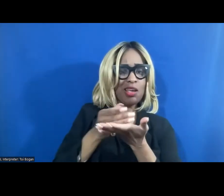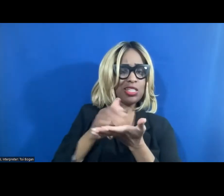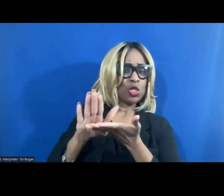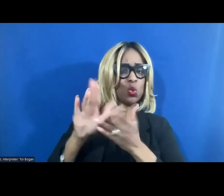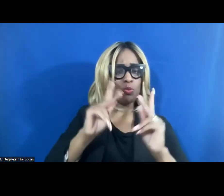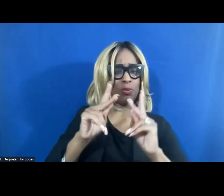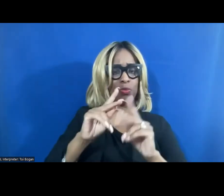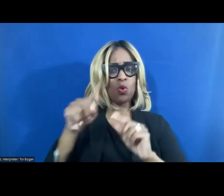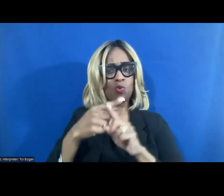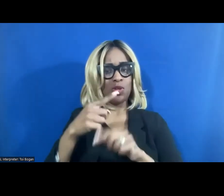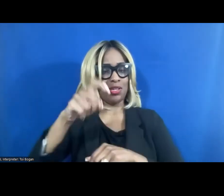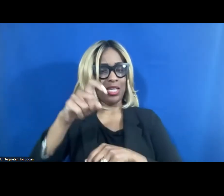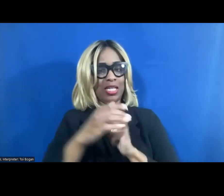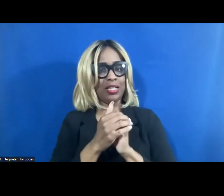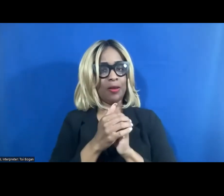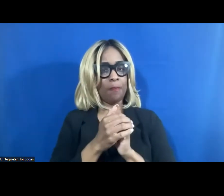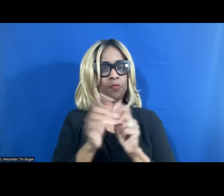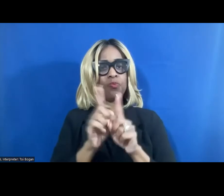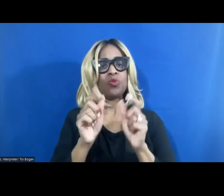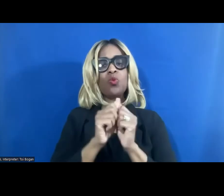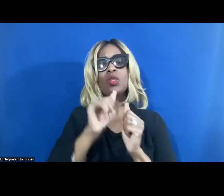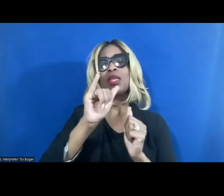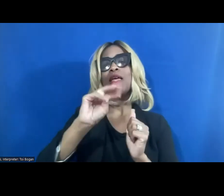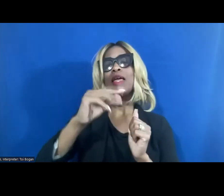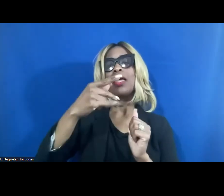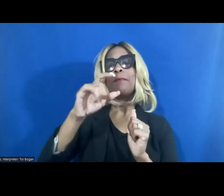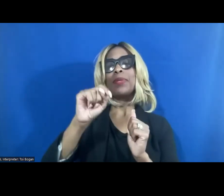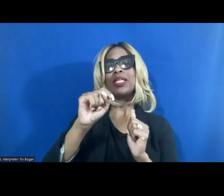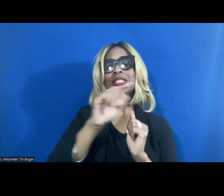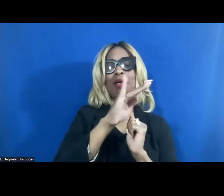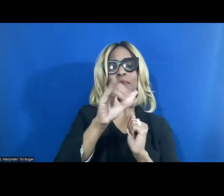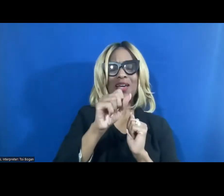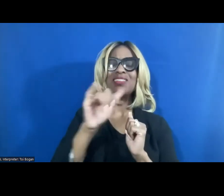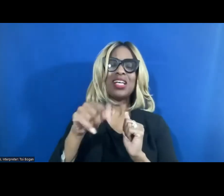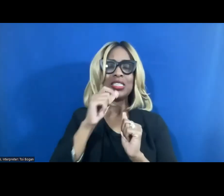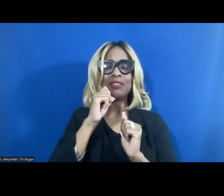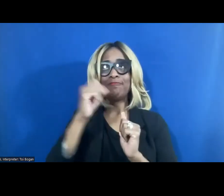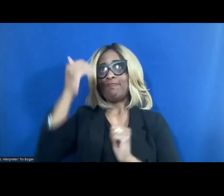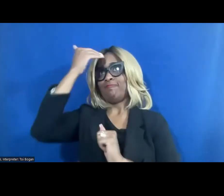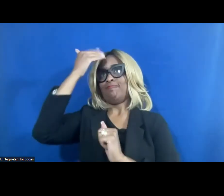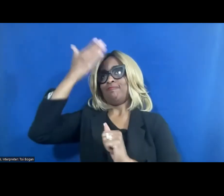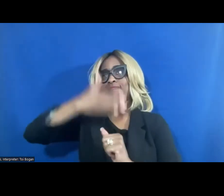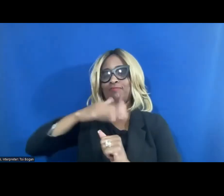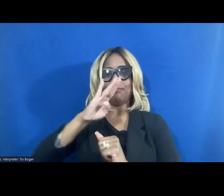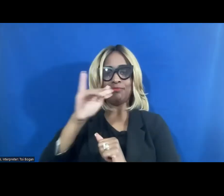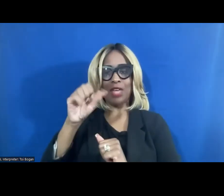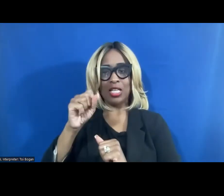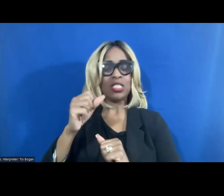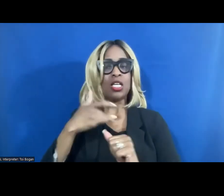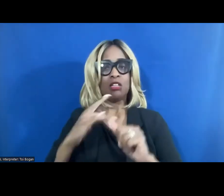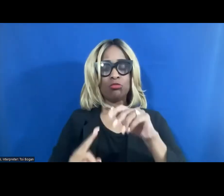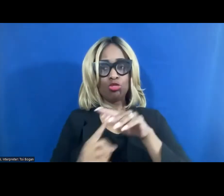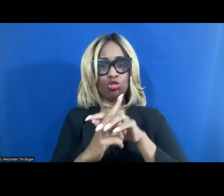And again, just like with implicit bias, it's an unconscious bias. It shows up in us, and it's kind